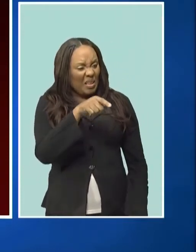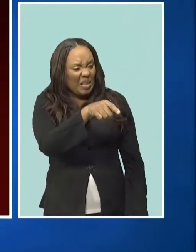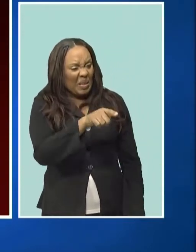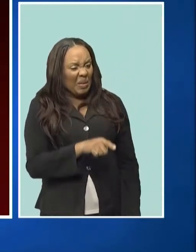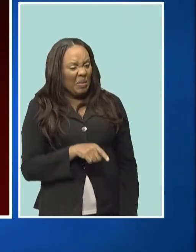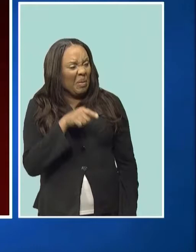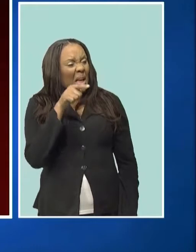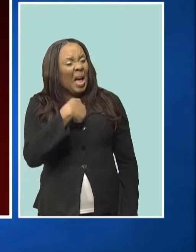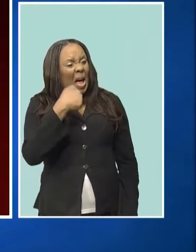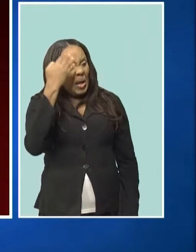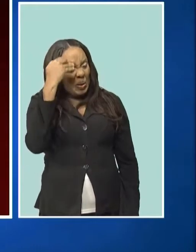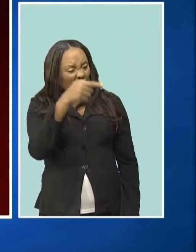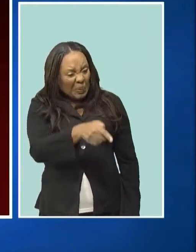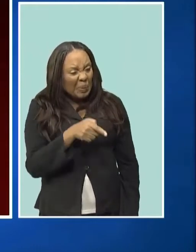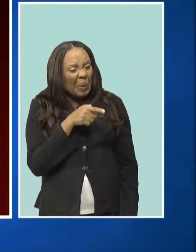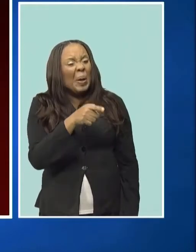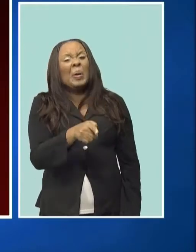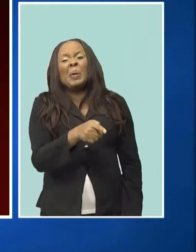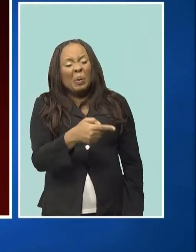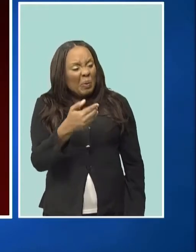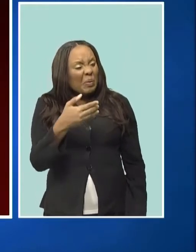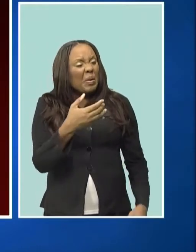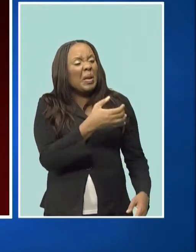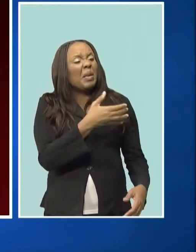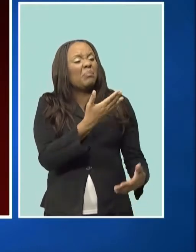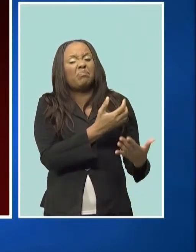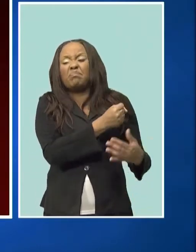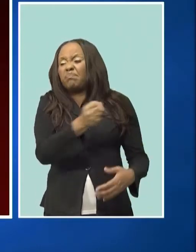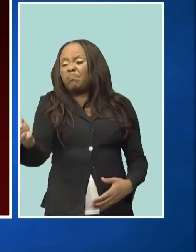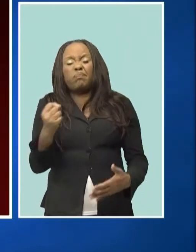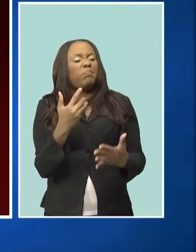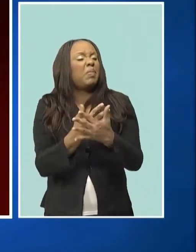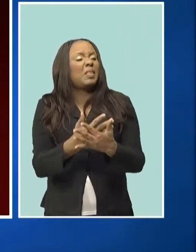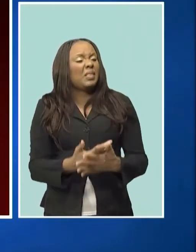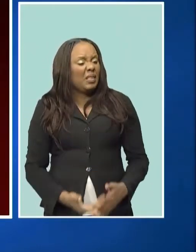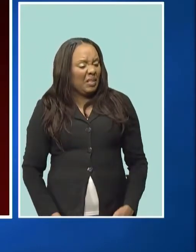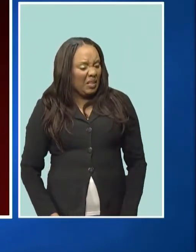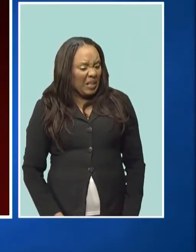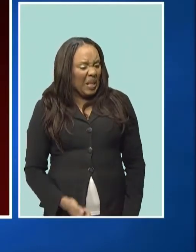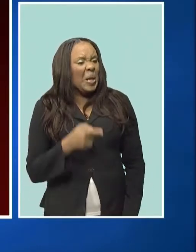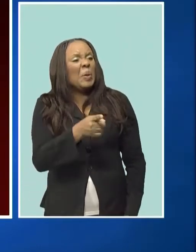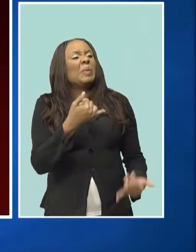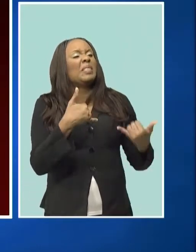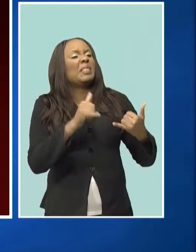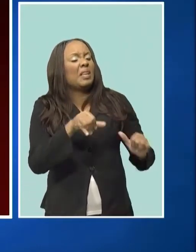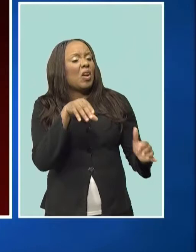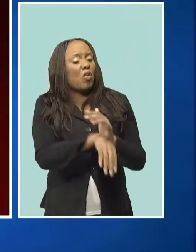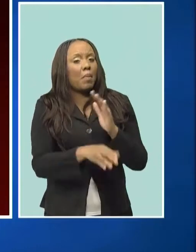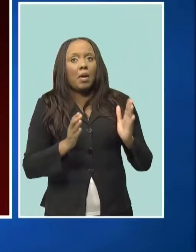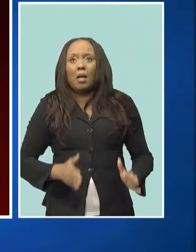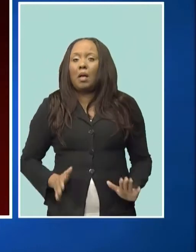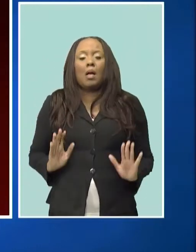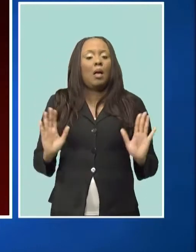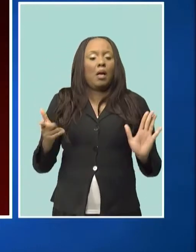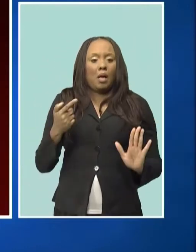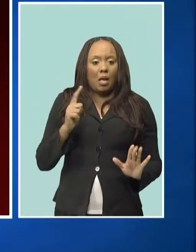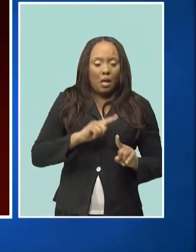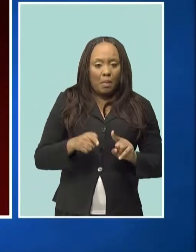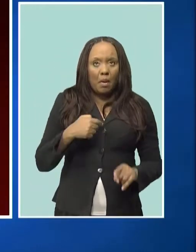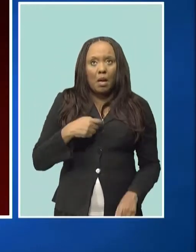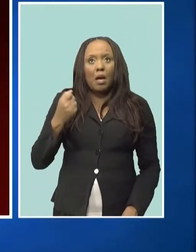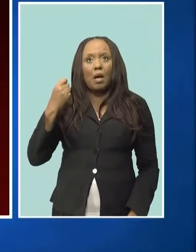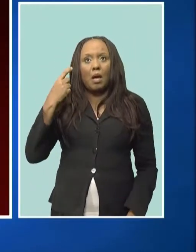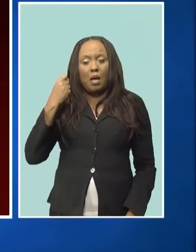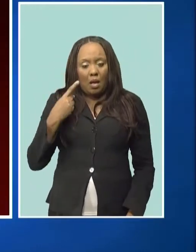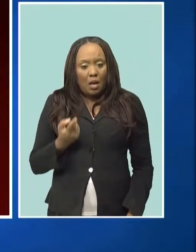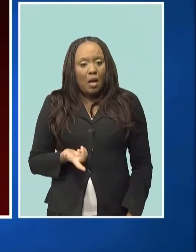But these things are things that I can speak to from my brain, from my heart, and from my soul, because I have lived this as an at-risk